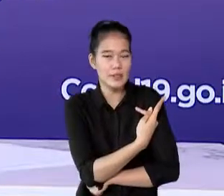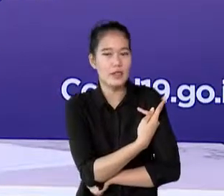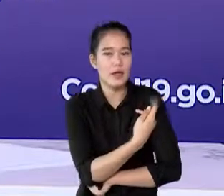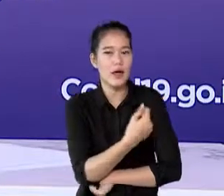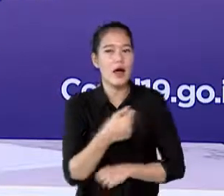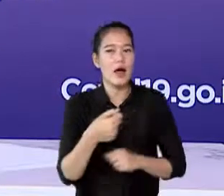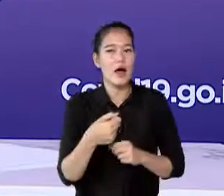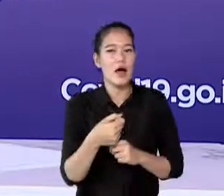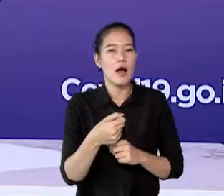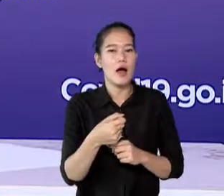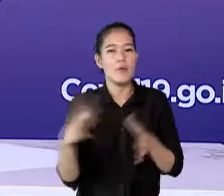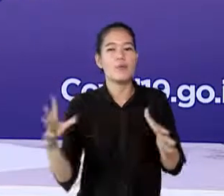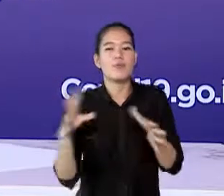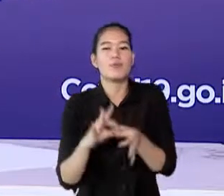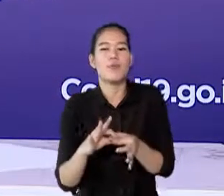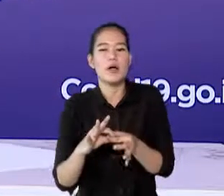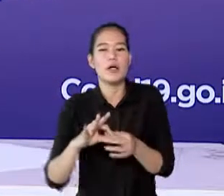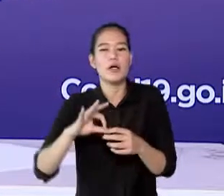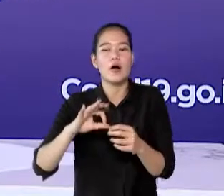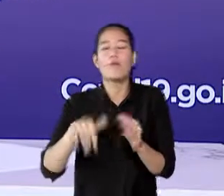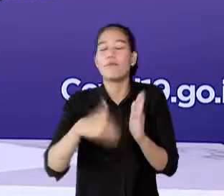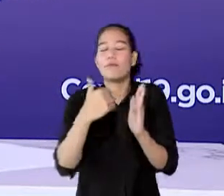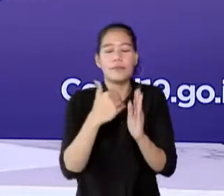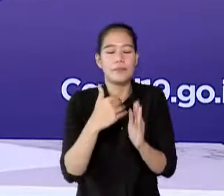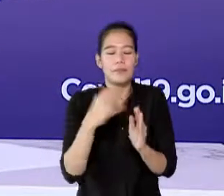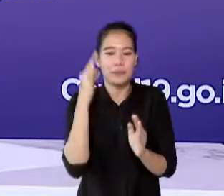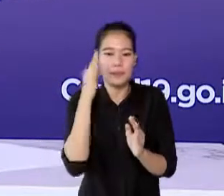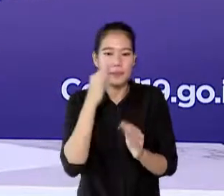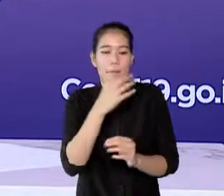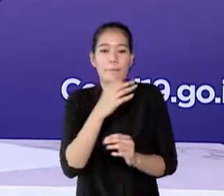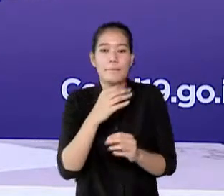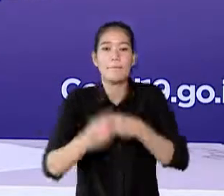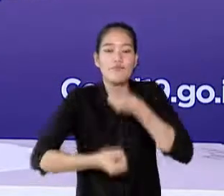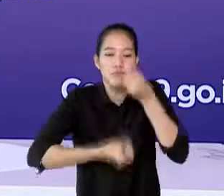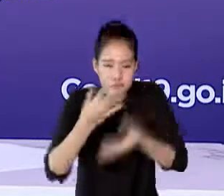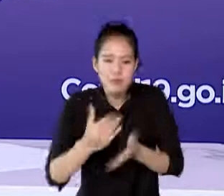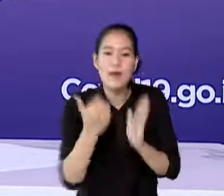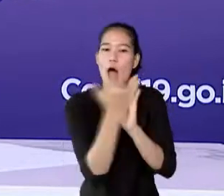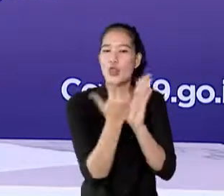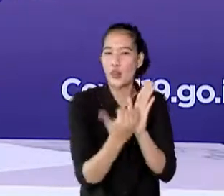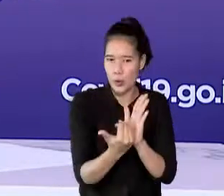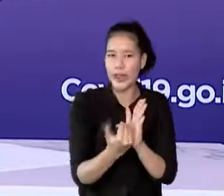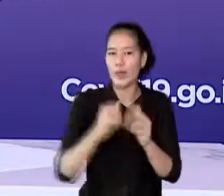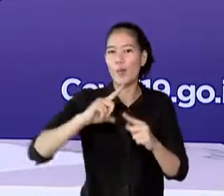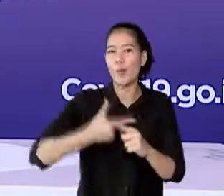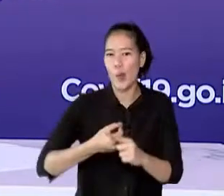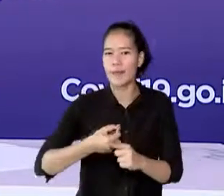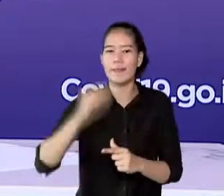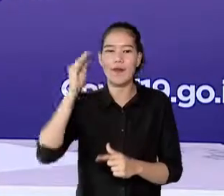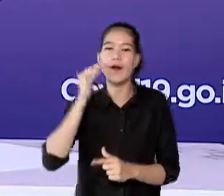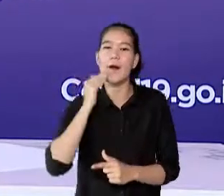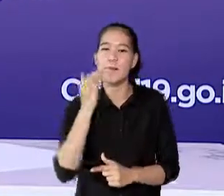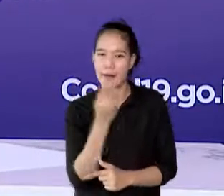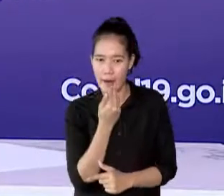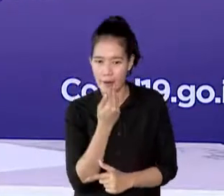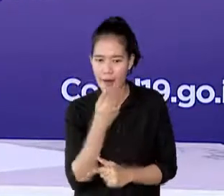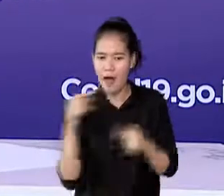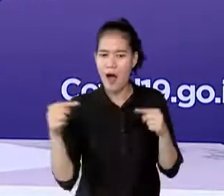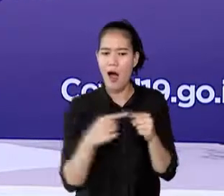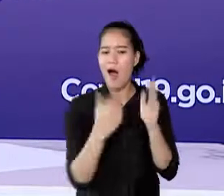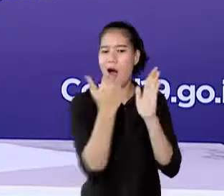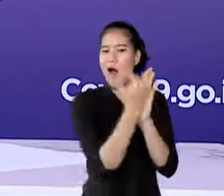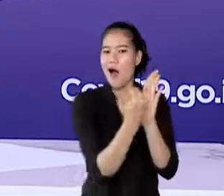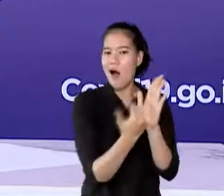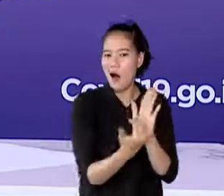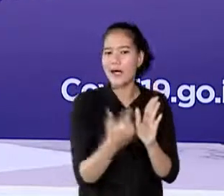our Ramadan and Idul Fitri policies, namely the prohibition of mudik in order to